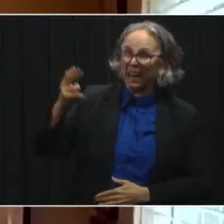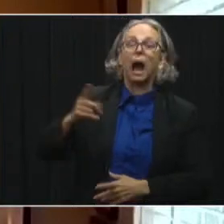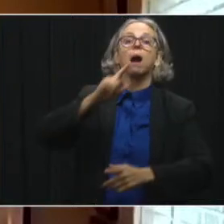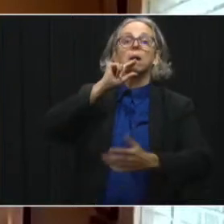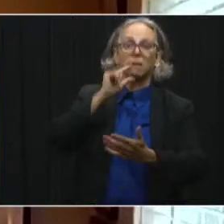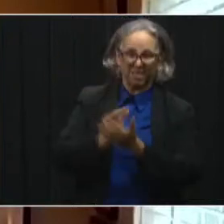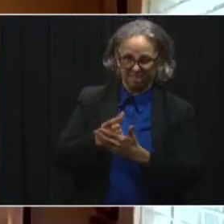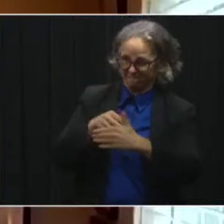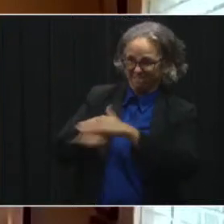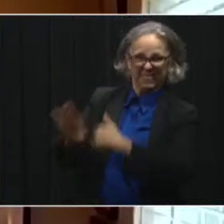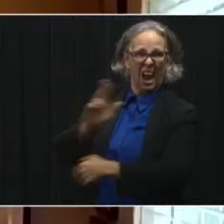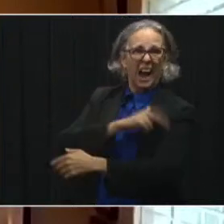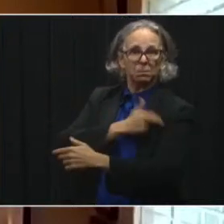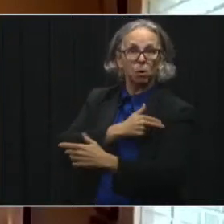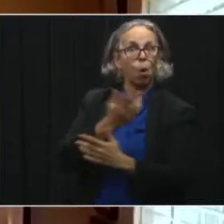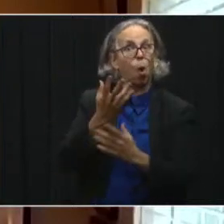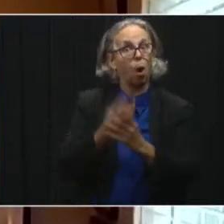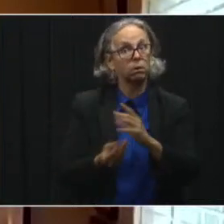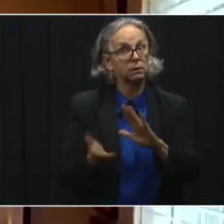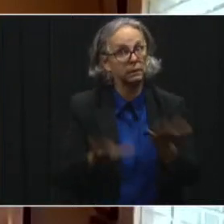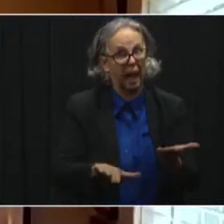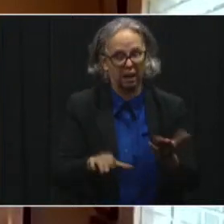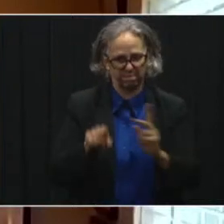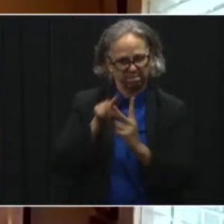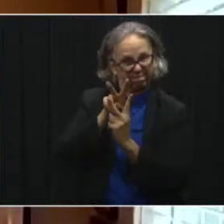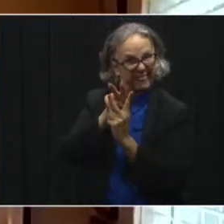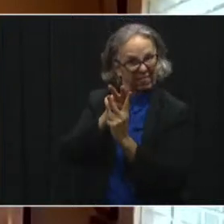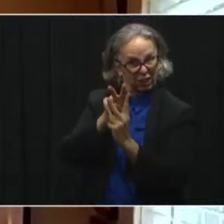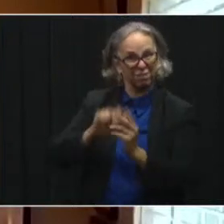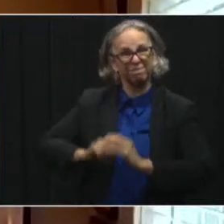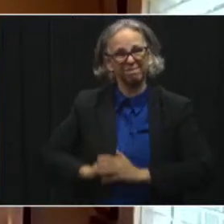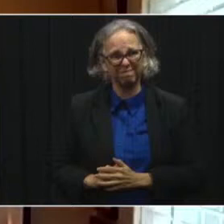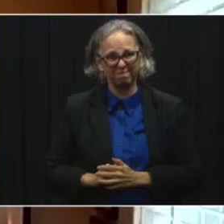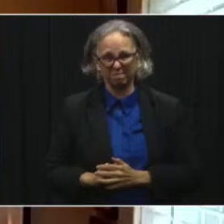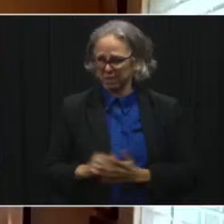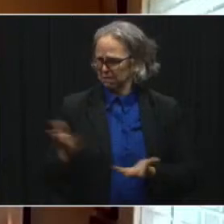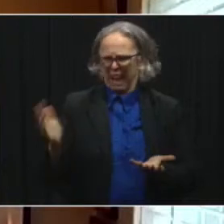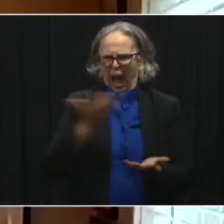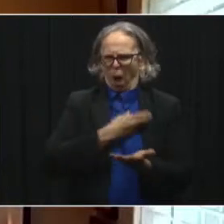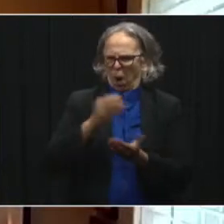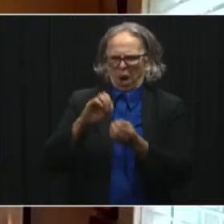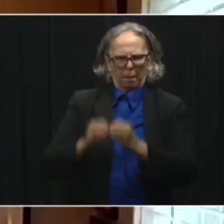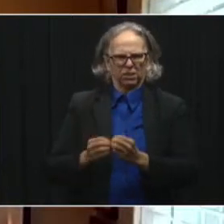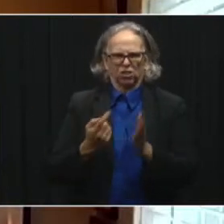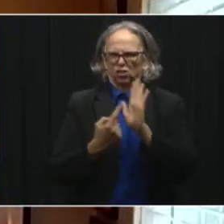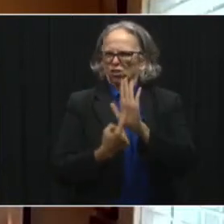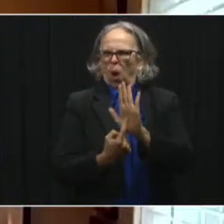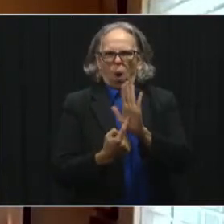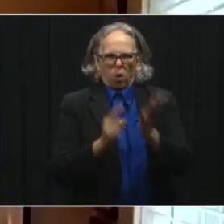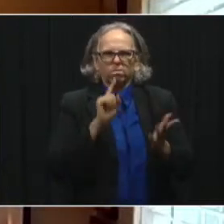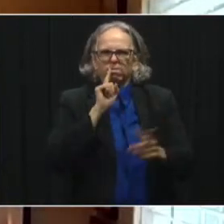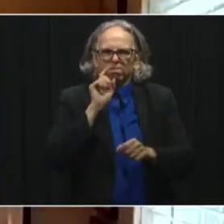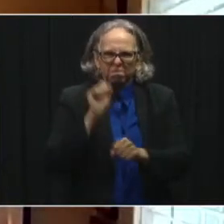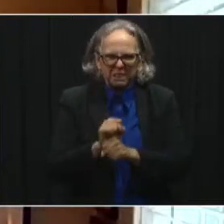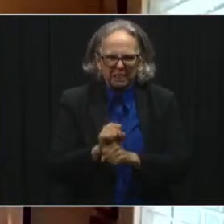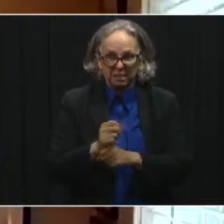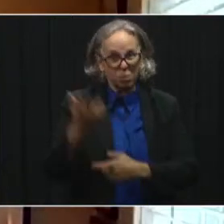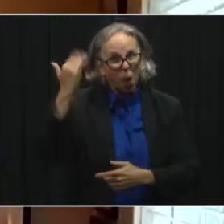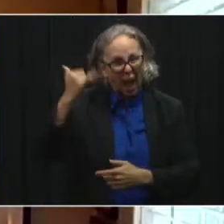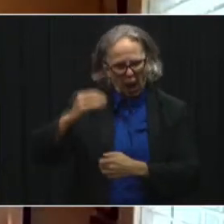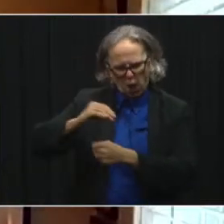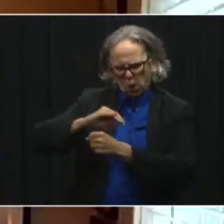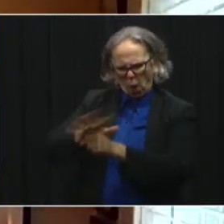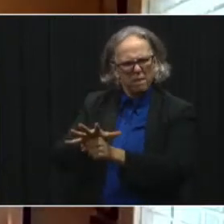pages. The numbers really tell it all. COVID has changed and is now making